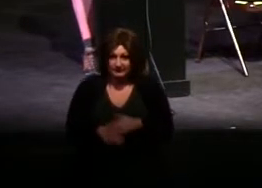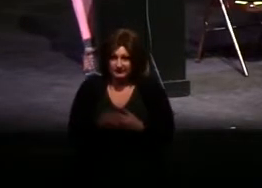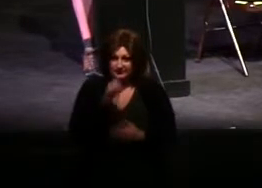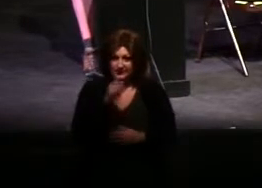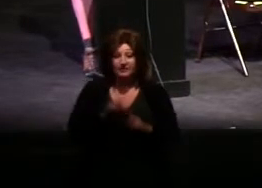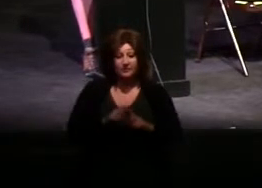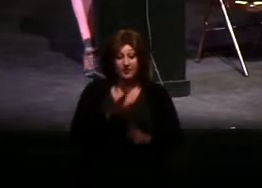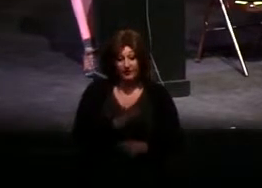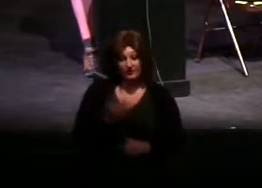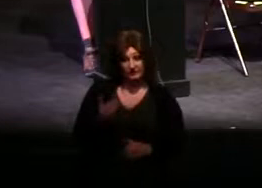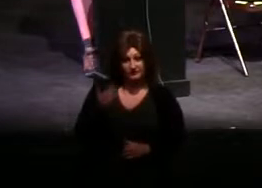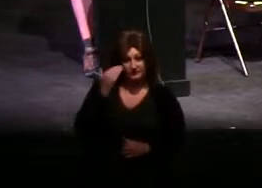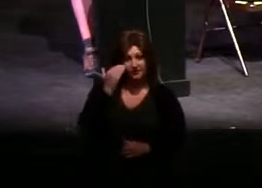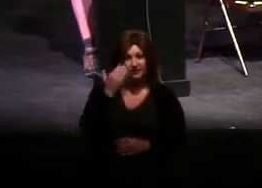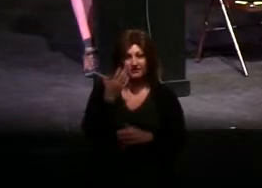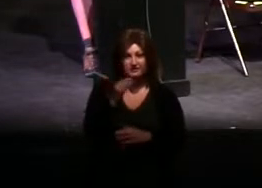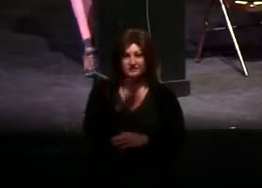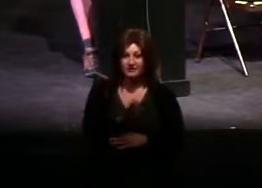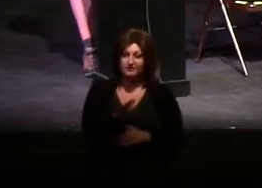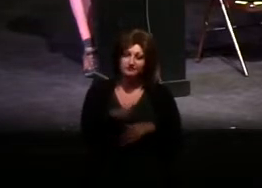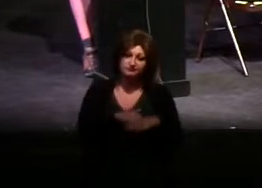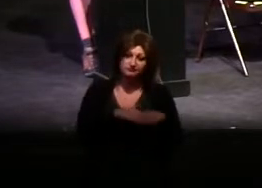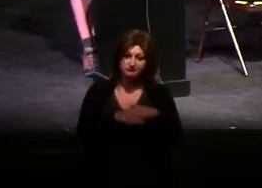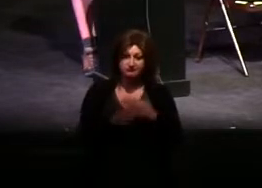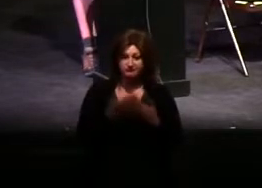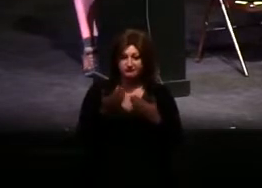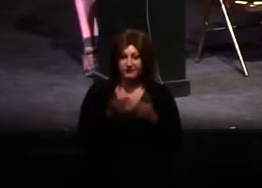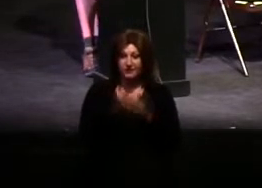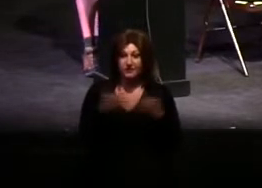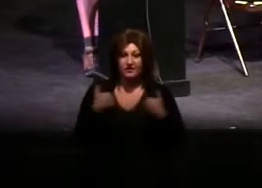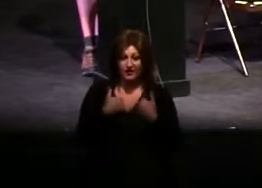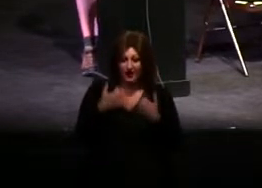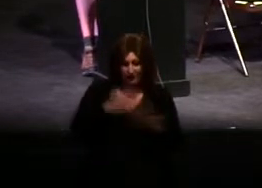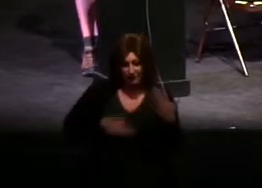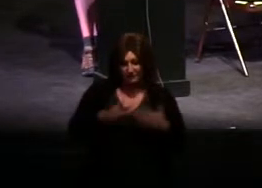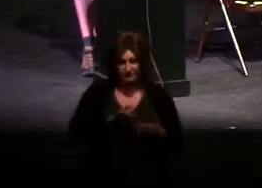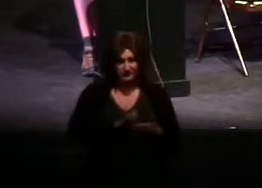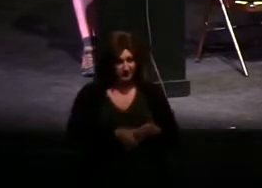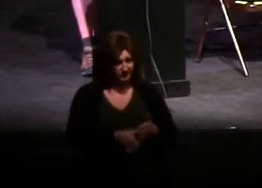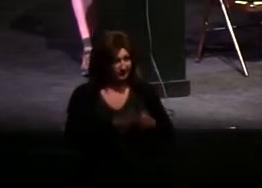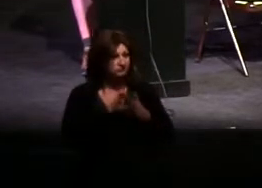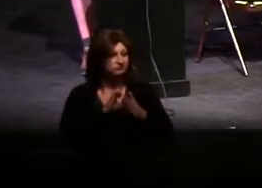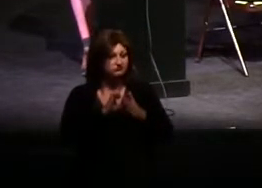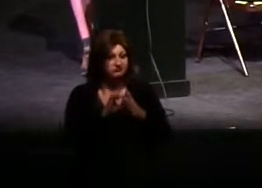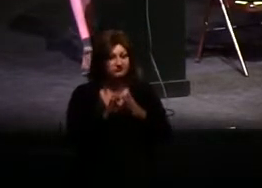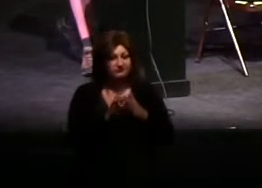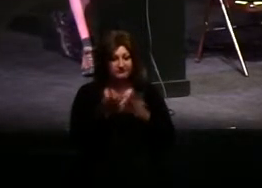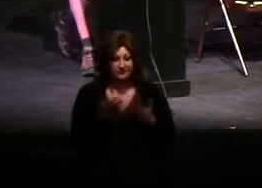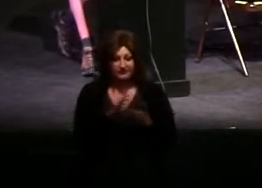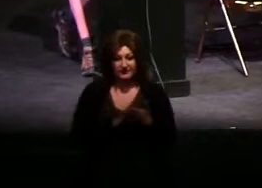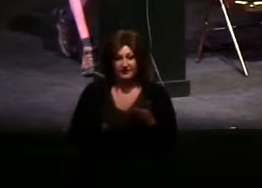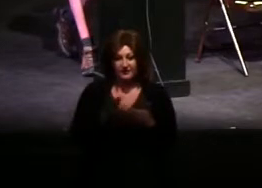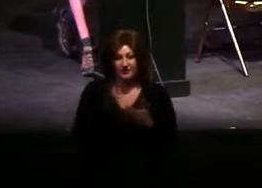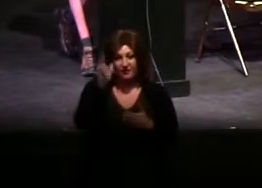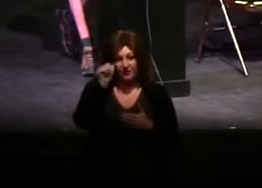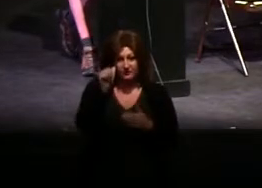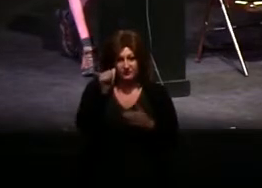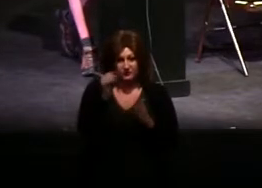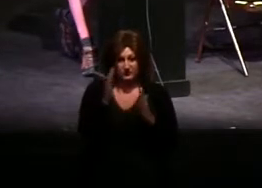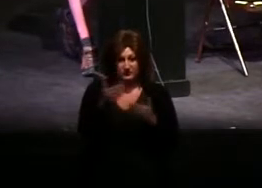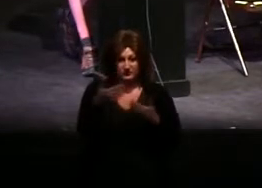Cheryl's knowledge and her easy ability with animals impressed him. At the college horse stable,